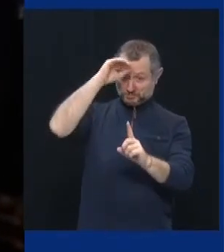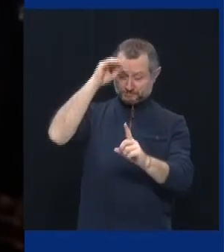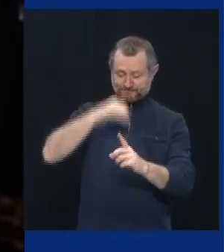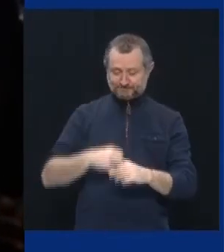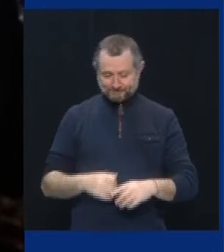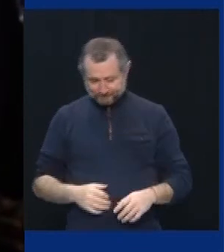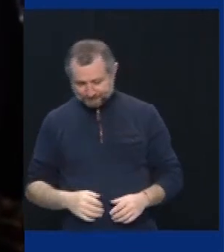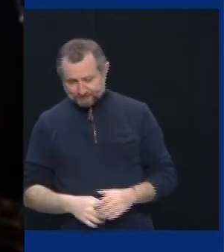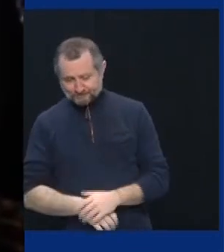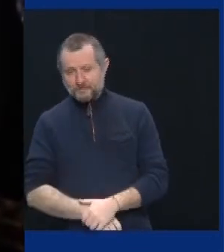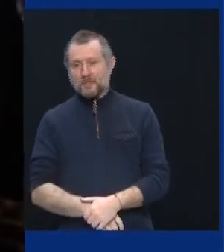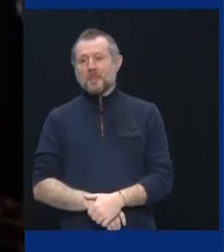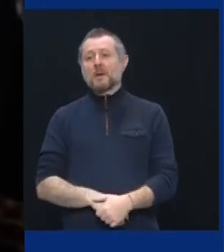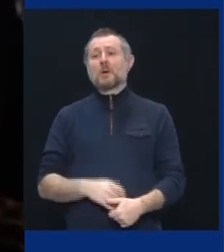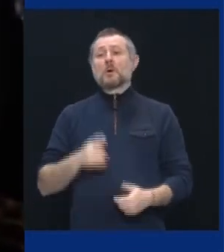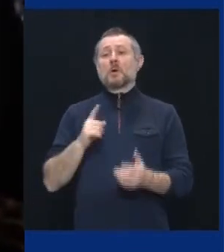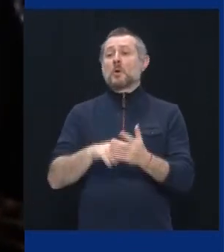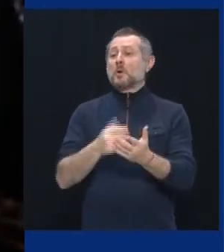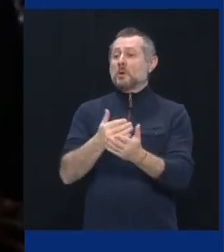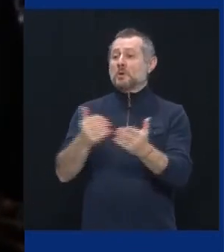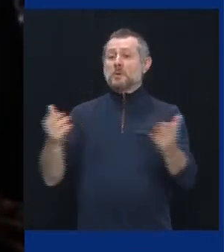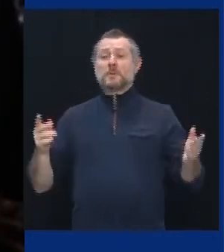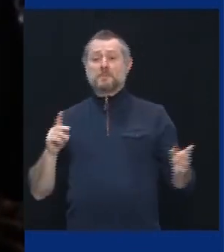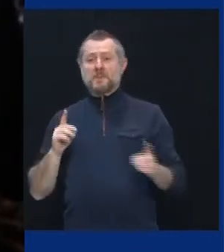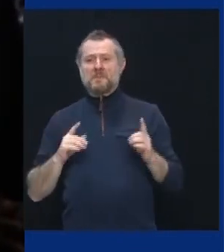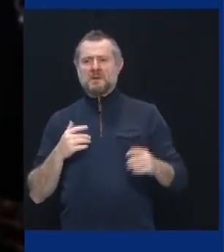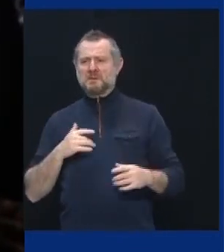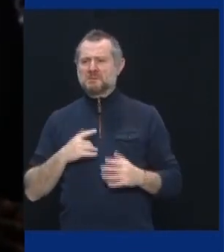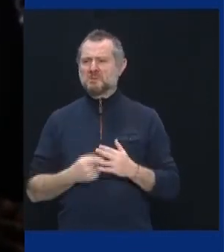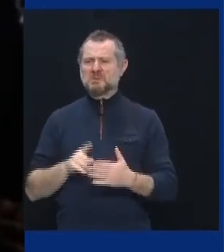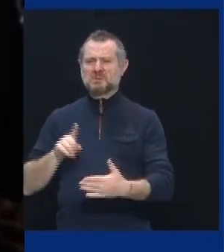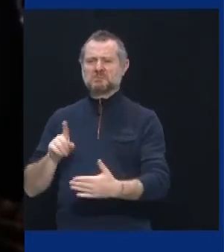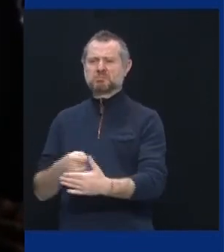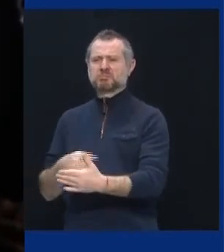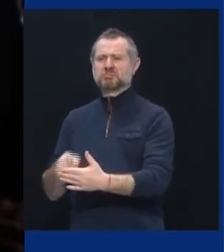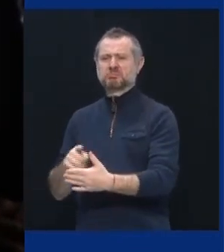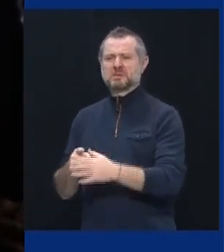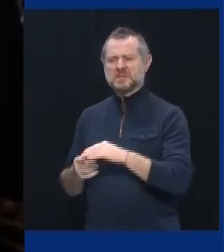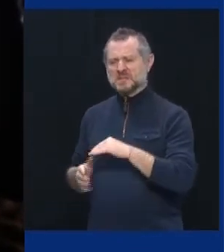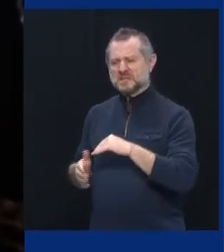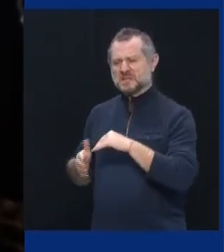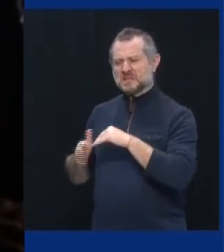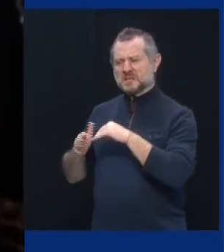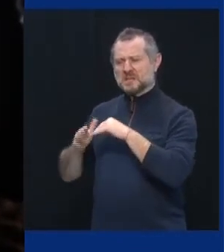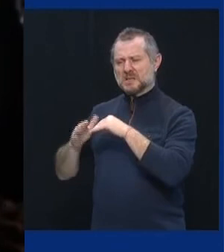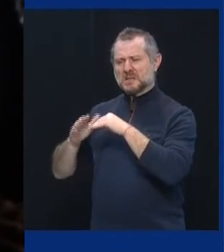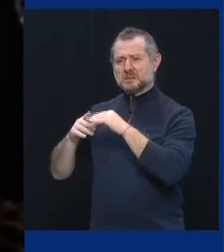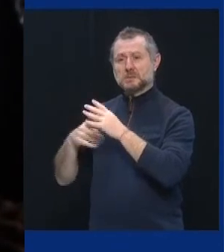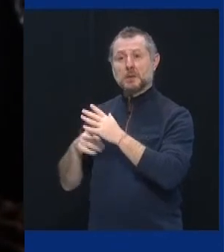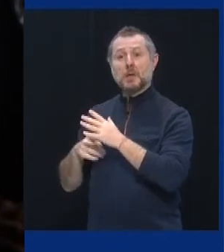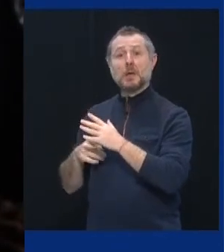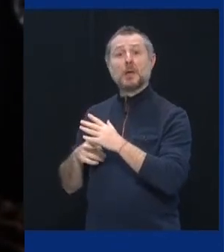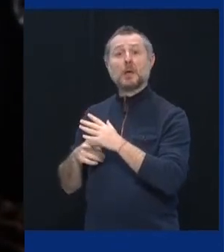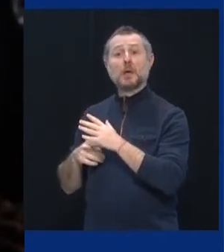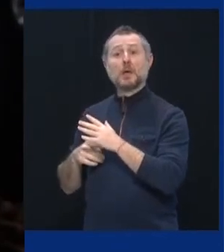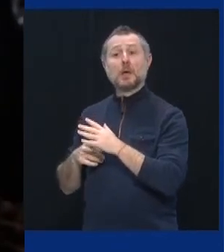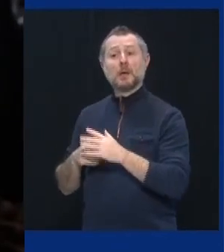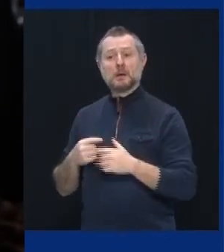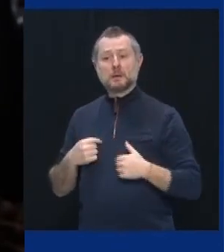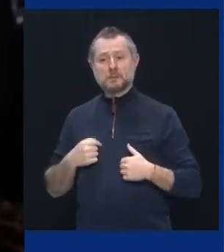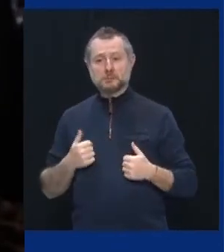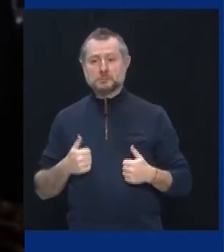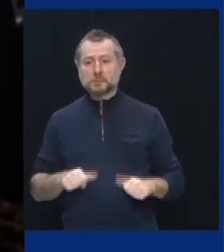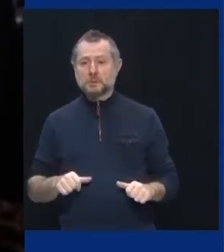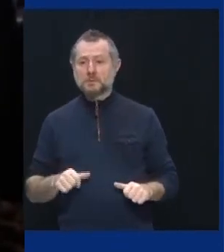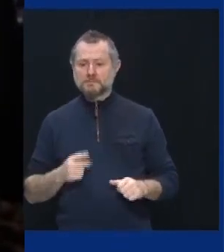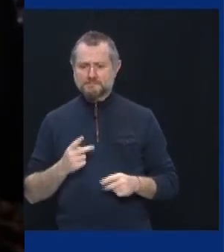when people start piling up on you and you're trying to figure out, is this the same